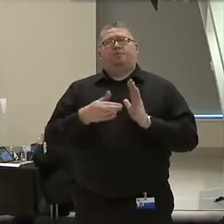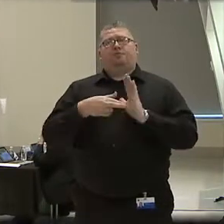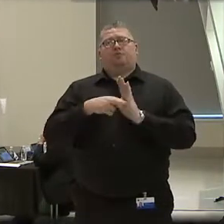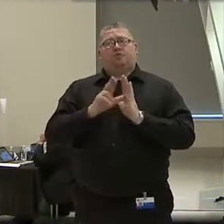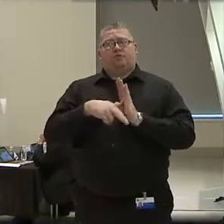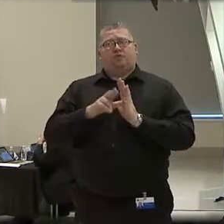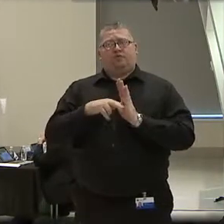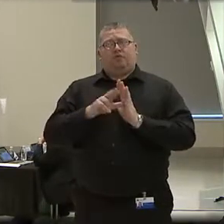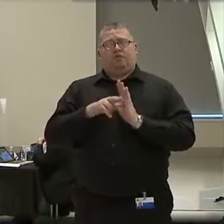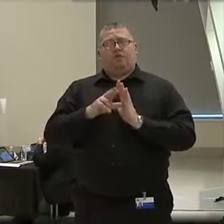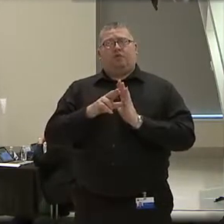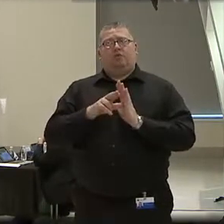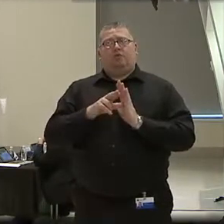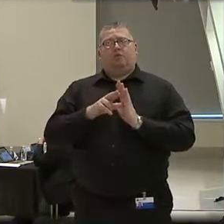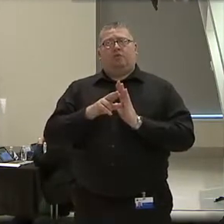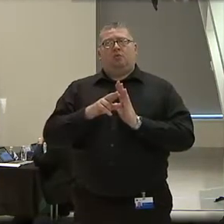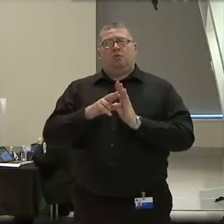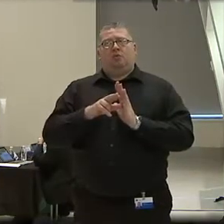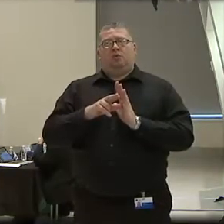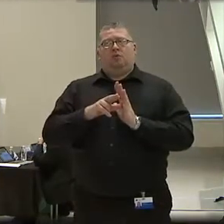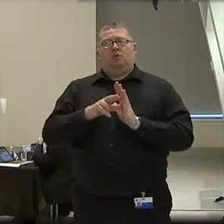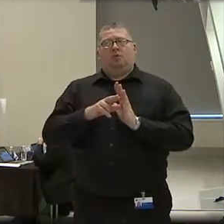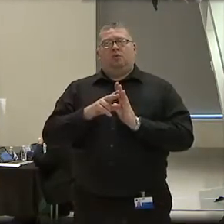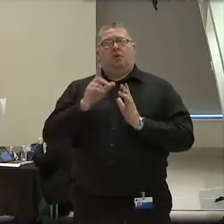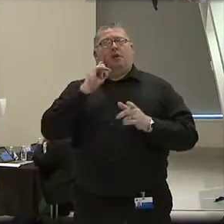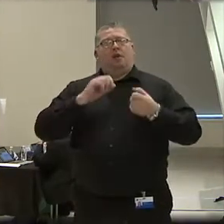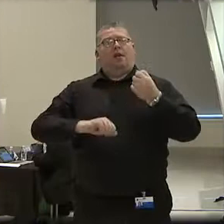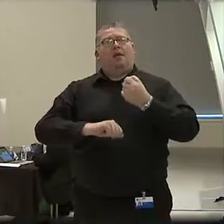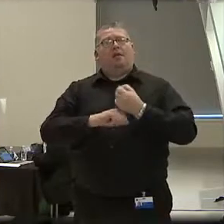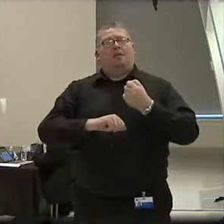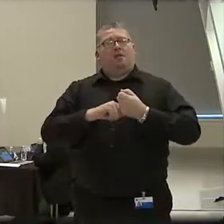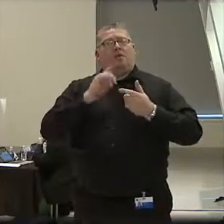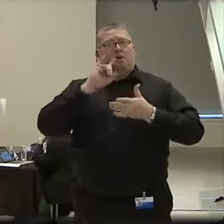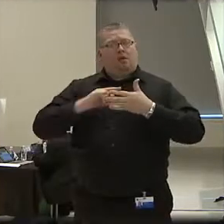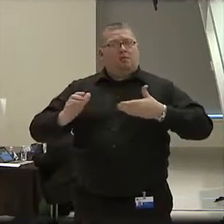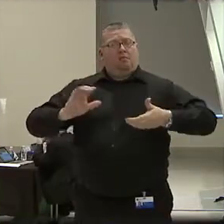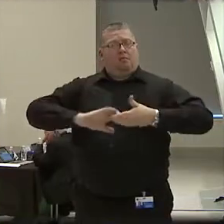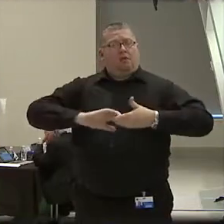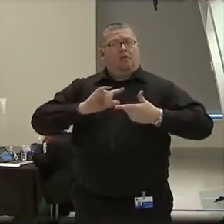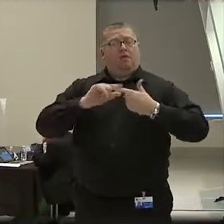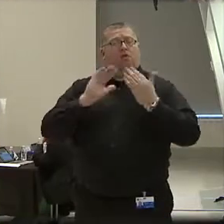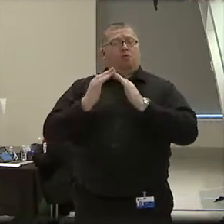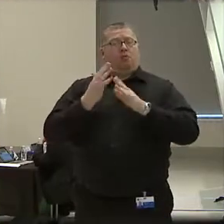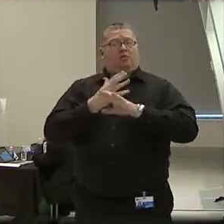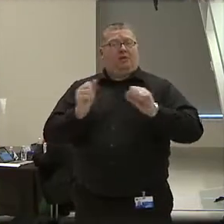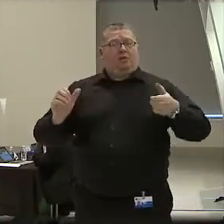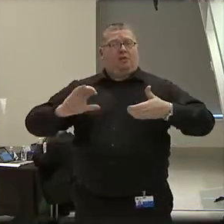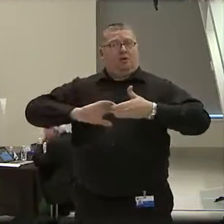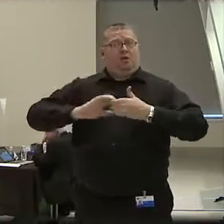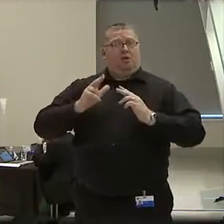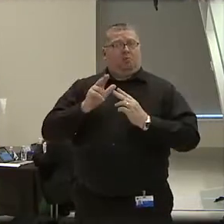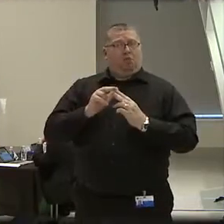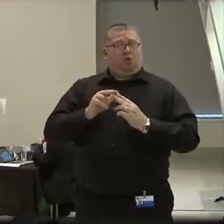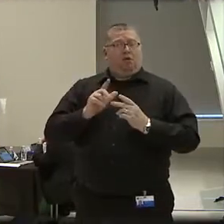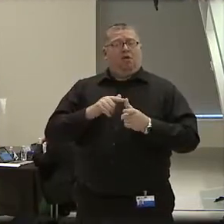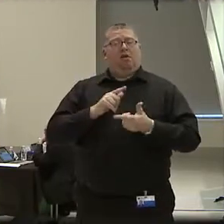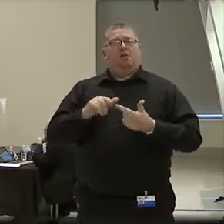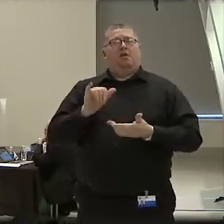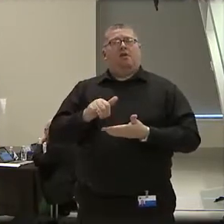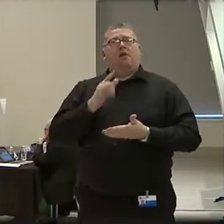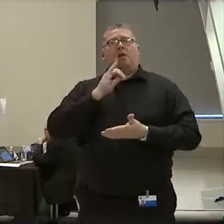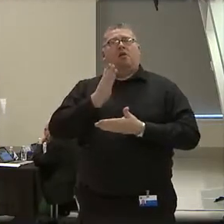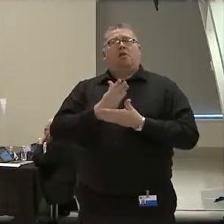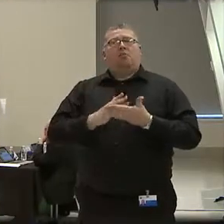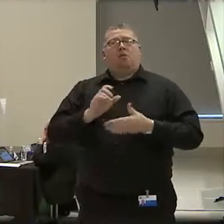and of the efficacy of the public safety partnership, or community safety partnership. That's part